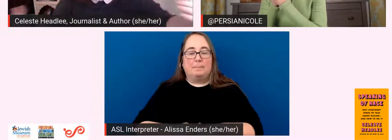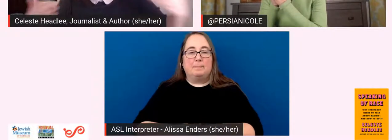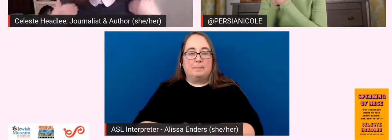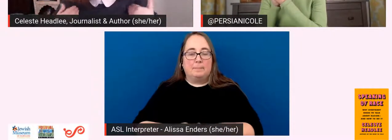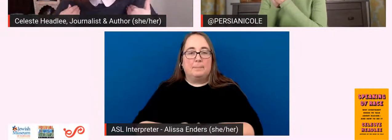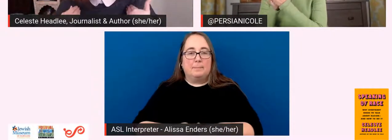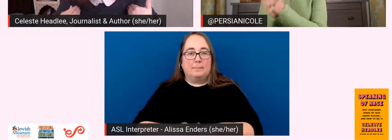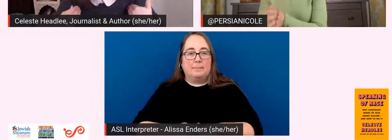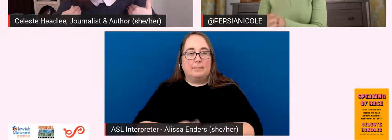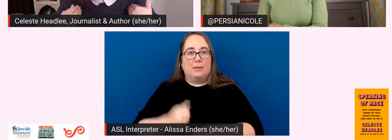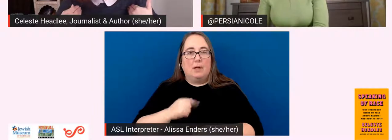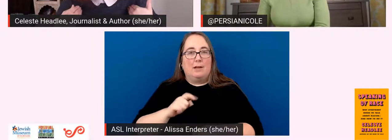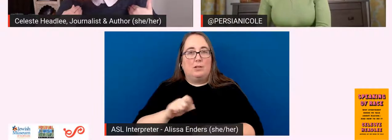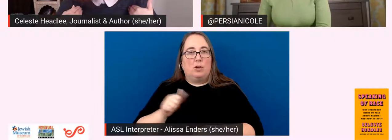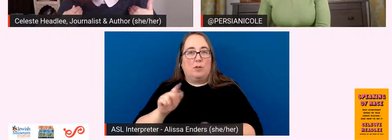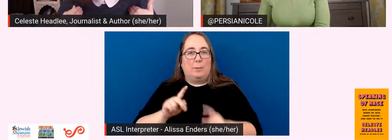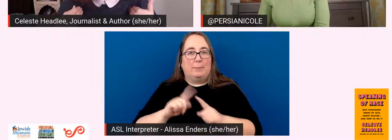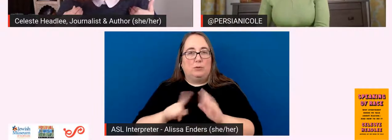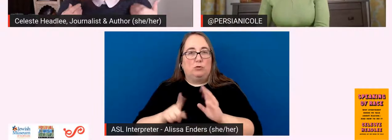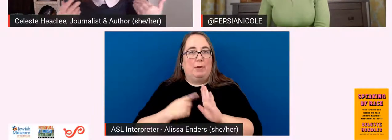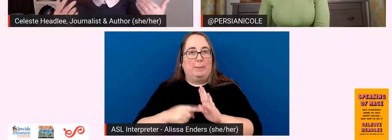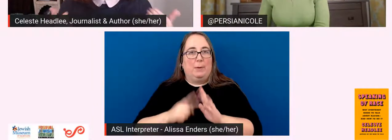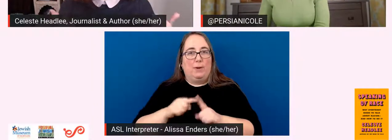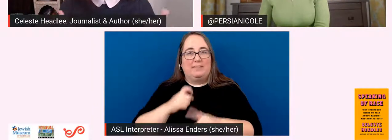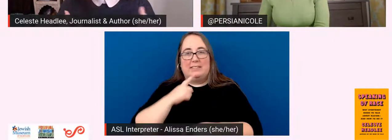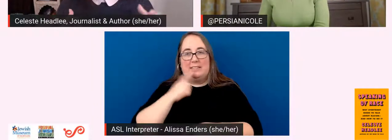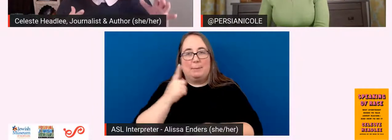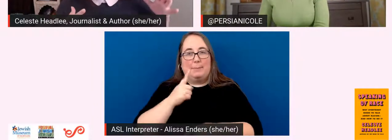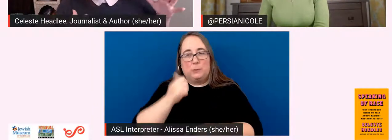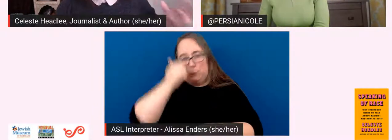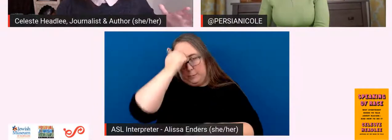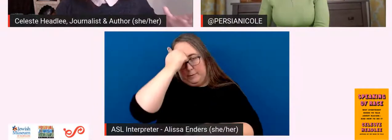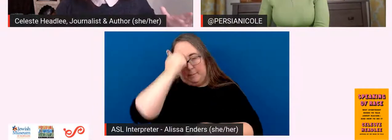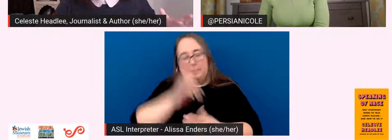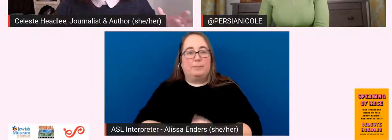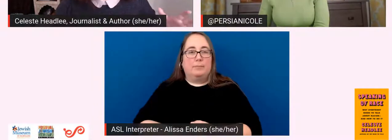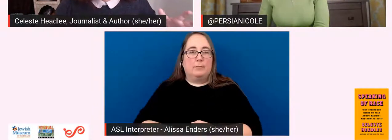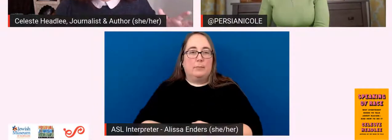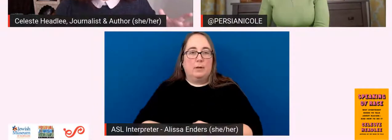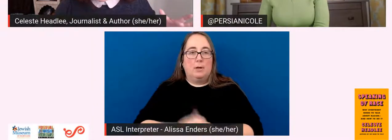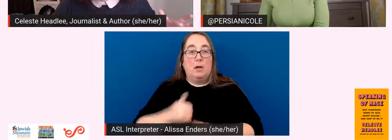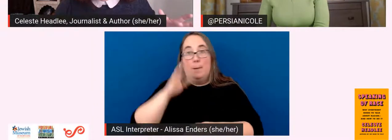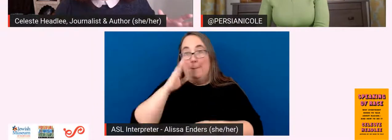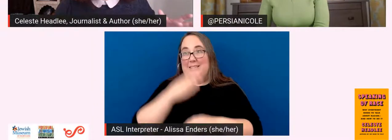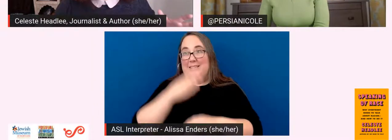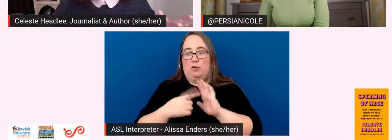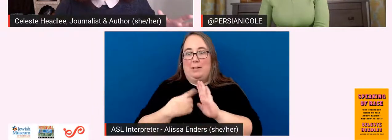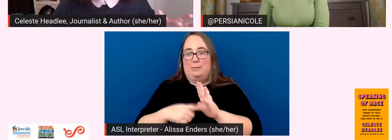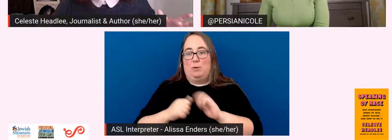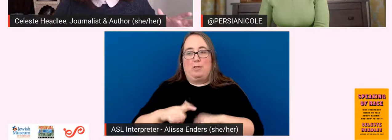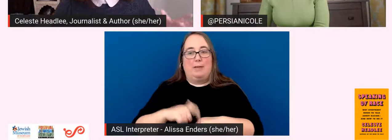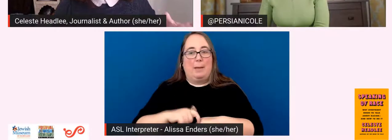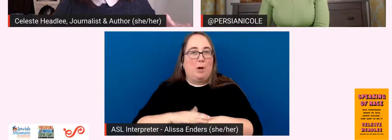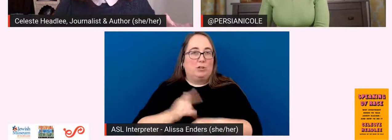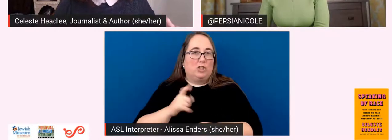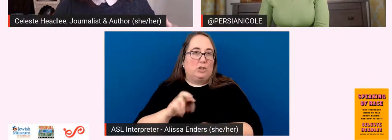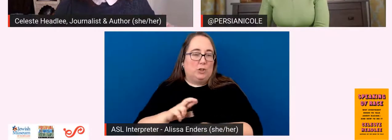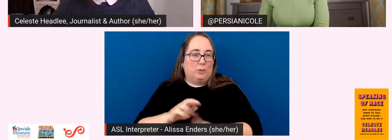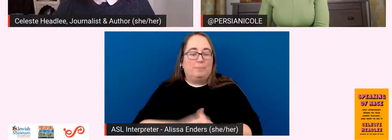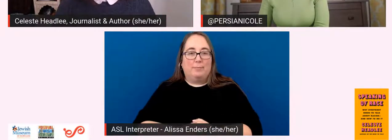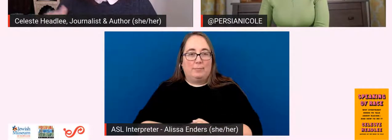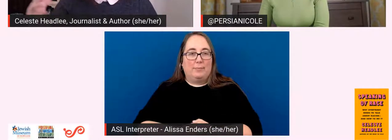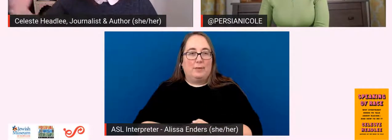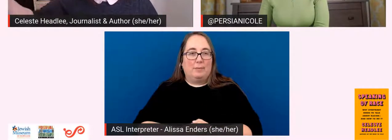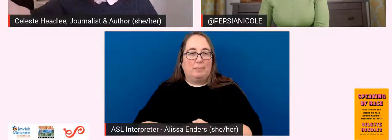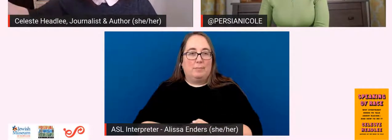I need other people to correct me when I've said something stupid. My son corrects me all the time on gender. Right? Like,